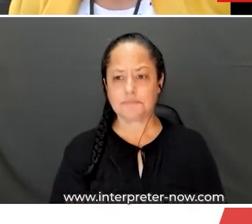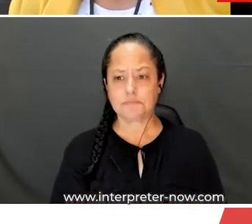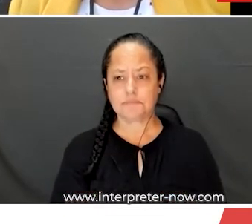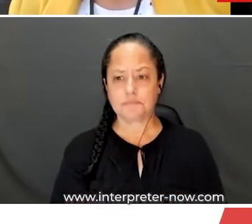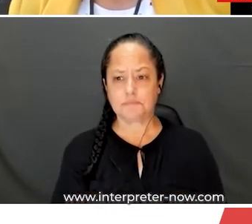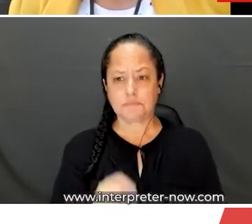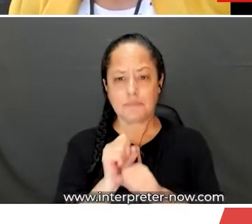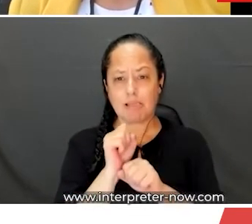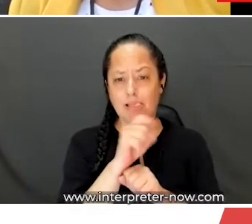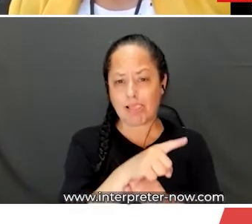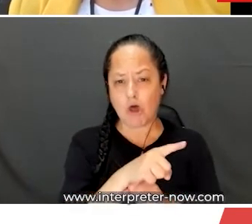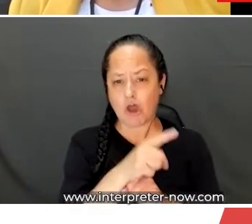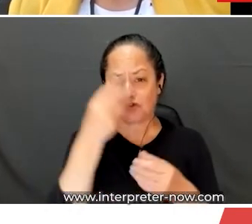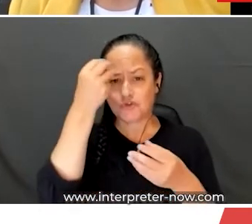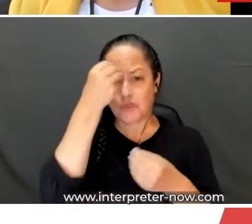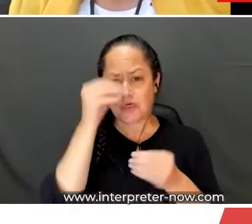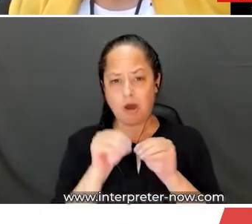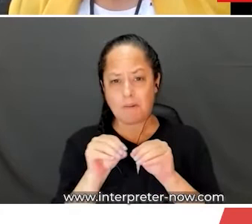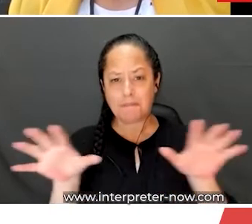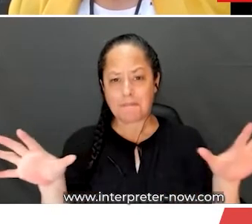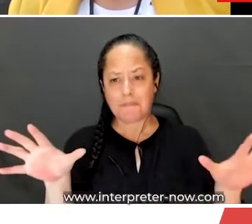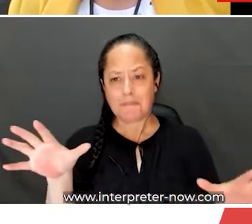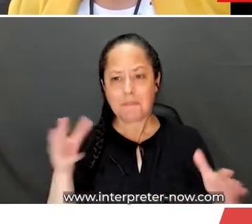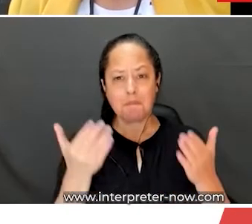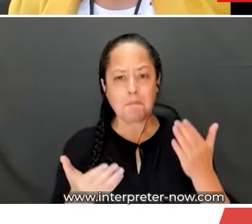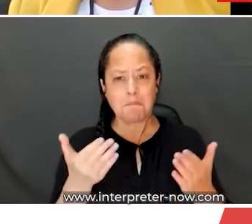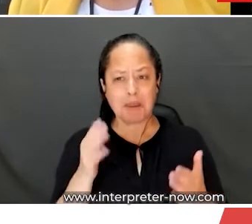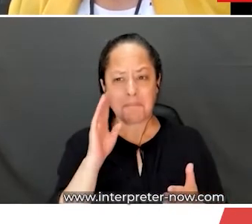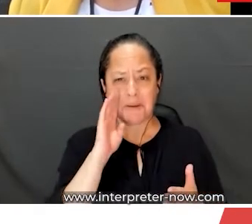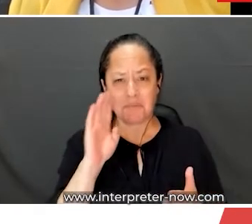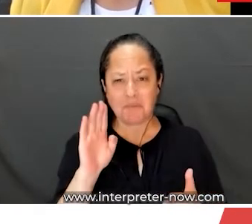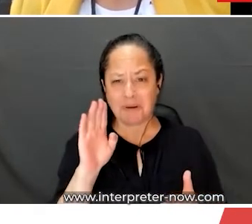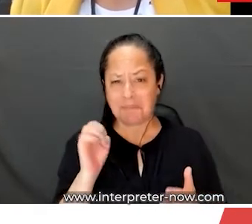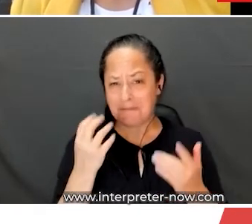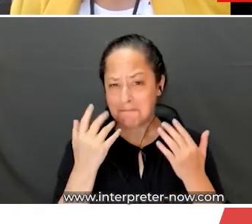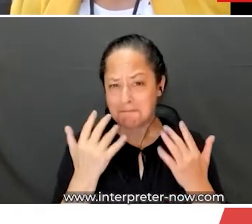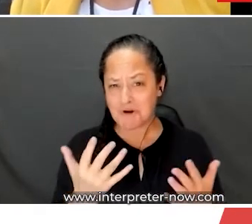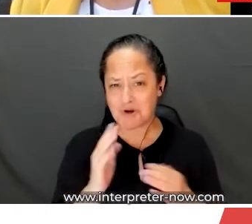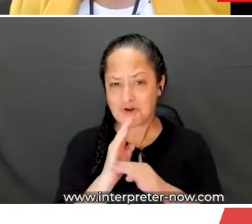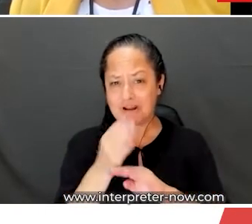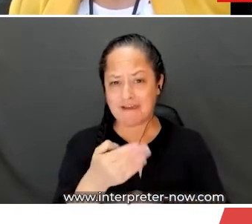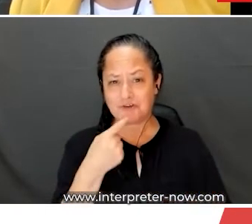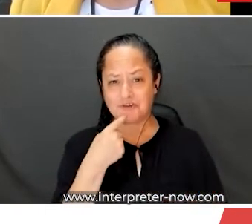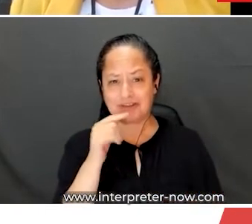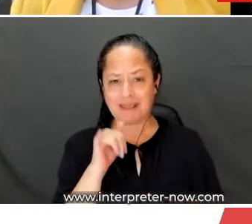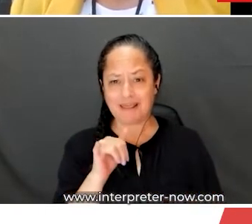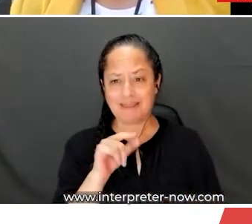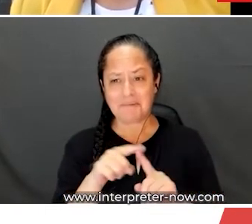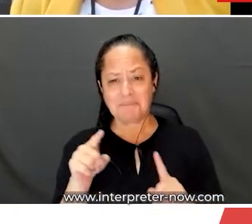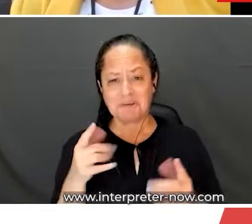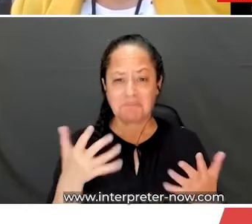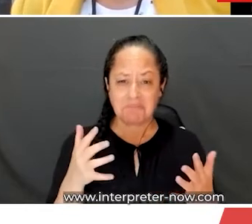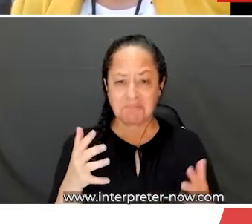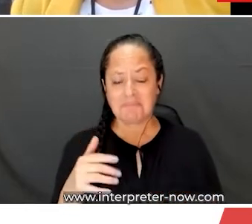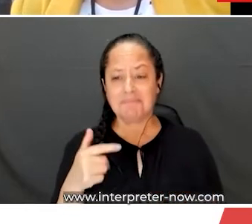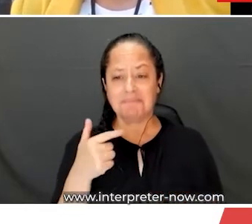launch this thought out there. I think that, and maybe I'm gonna get burned after I say this, but